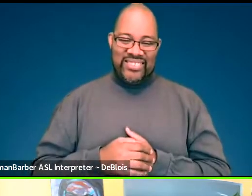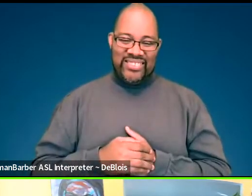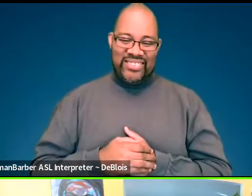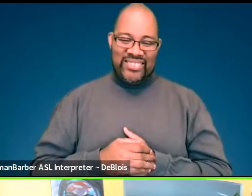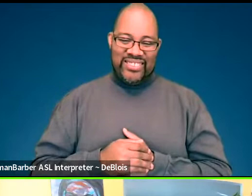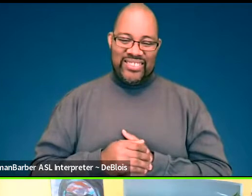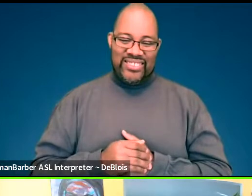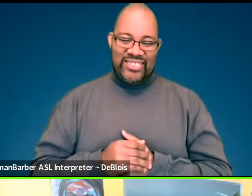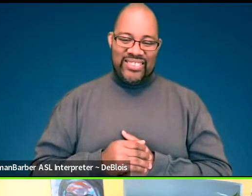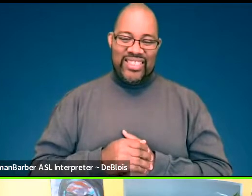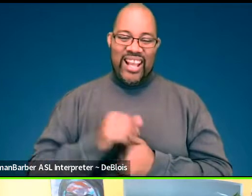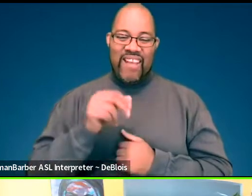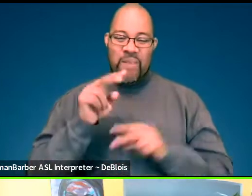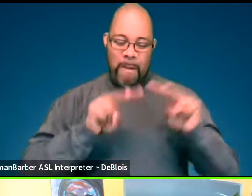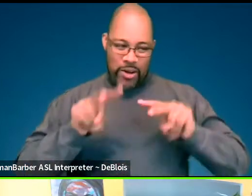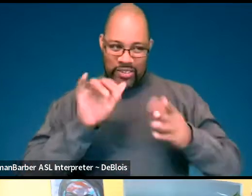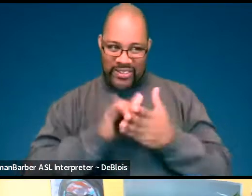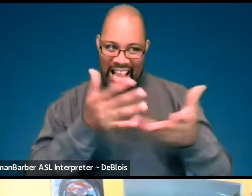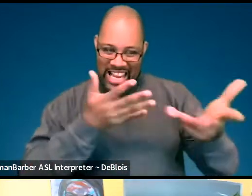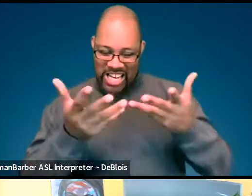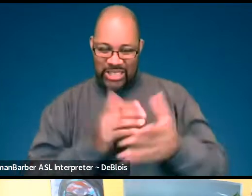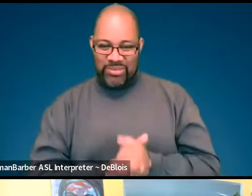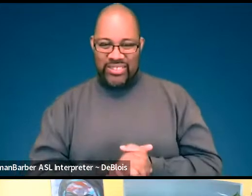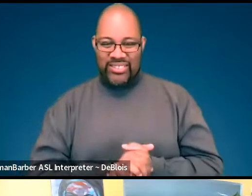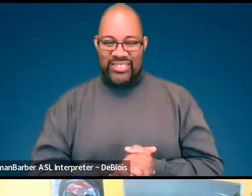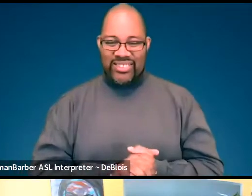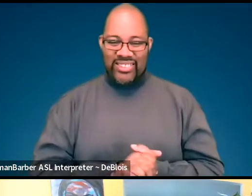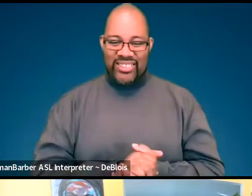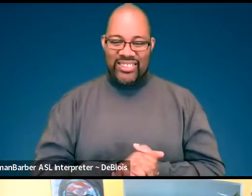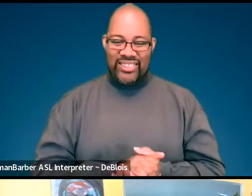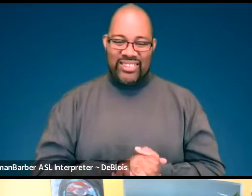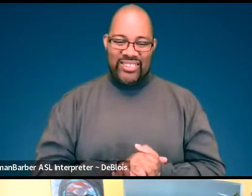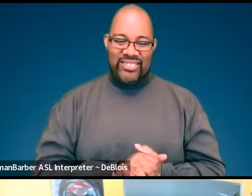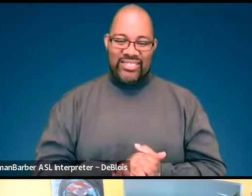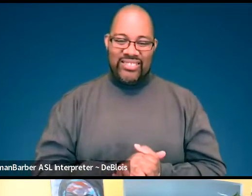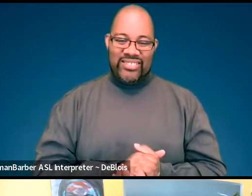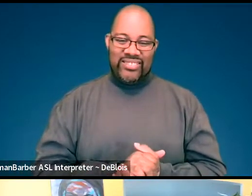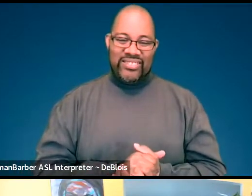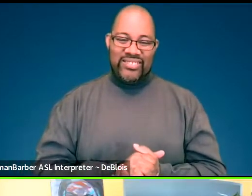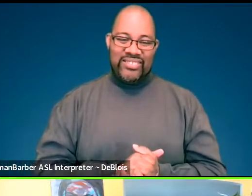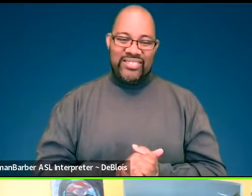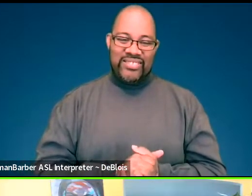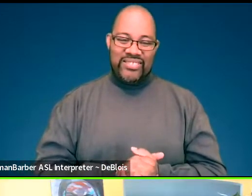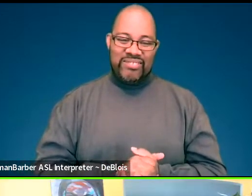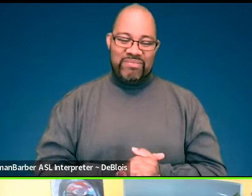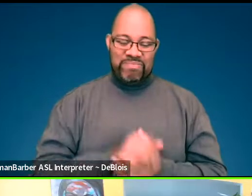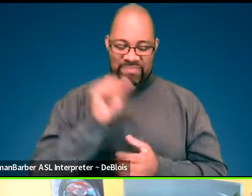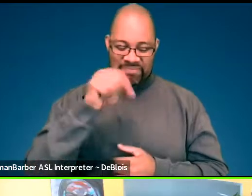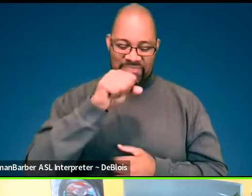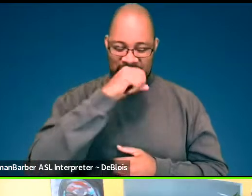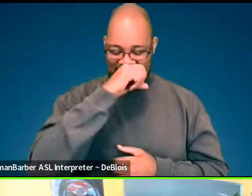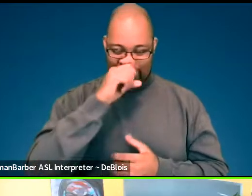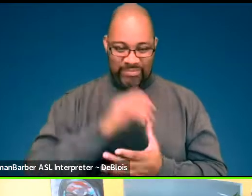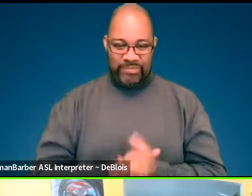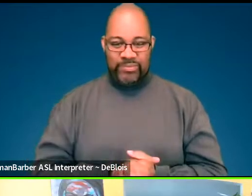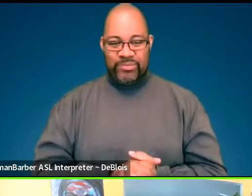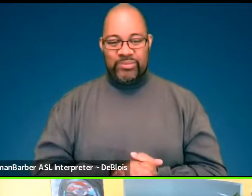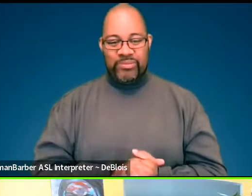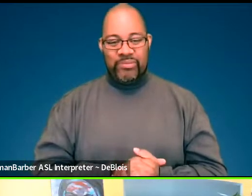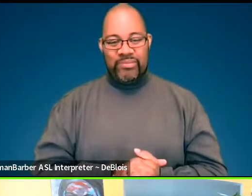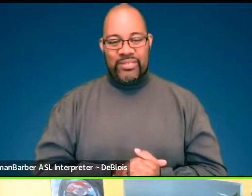gotta monitor the engagement. That was smart. I need to do that too. Yes. Oh, Jesus.